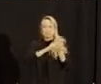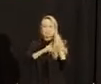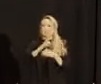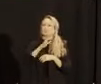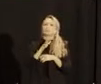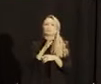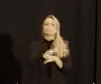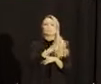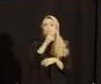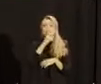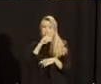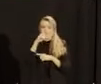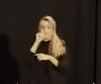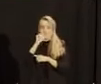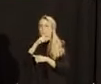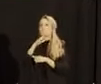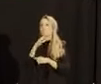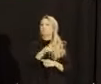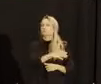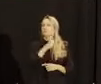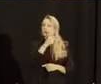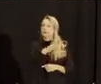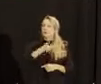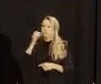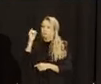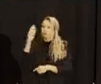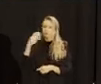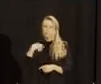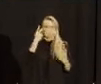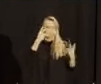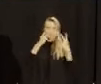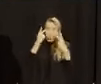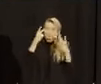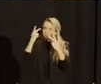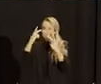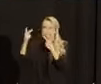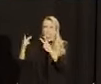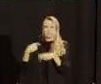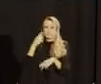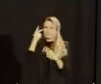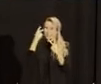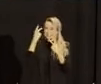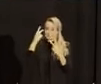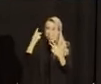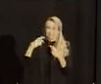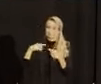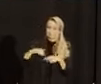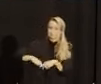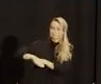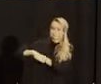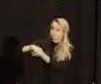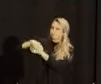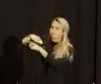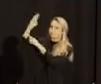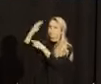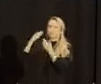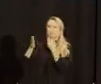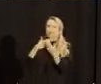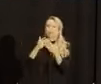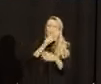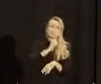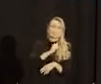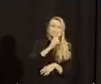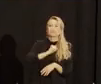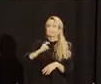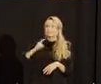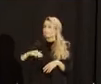young adults all the way into adulthood and retirement. And so many of our conversations are about what